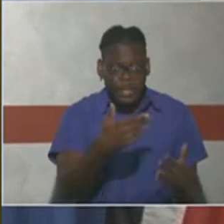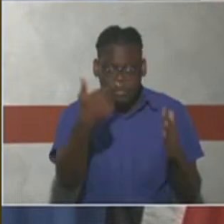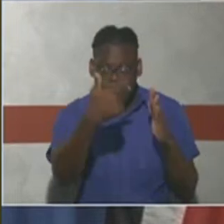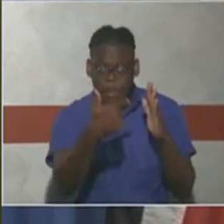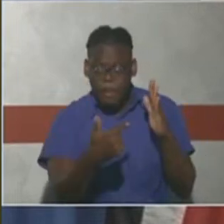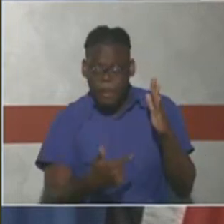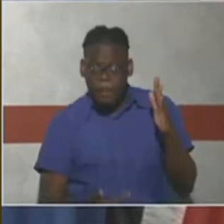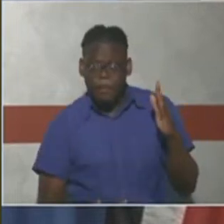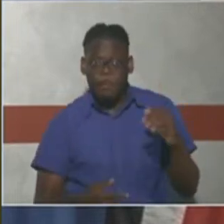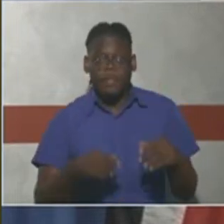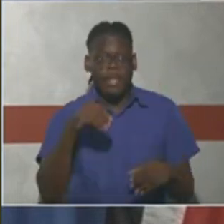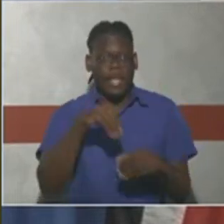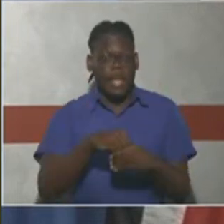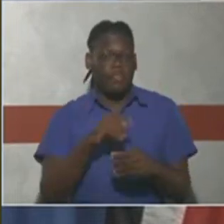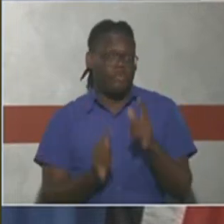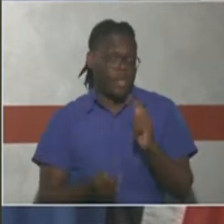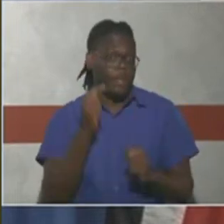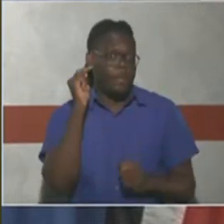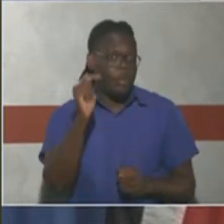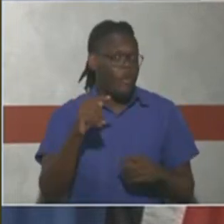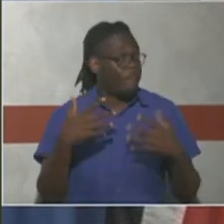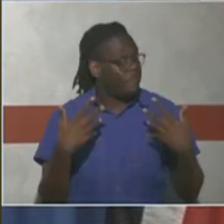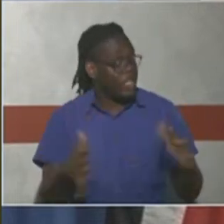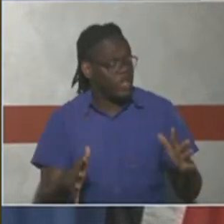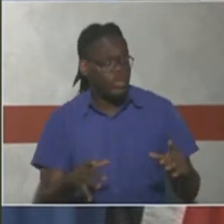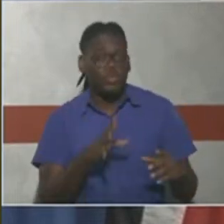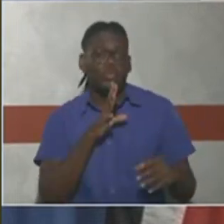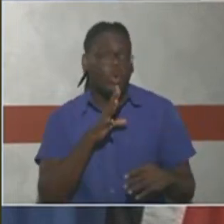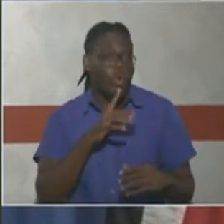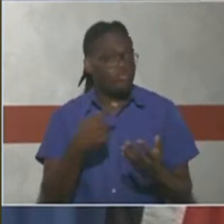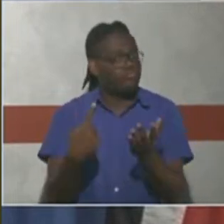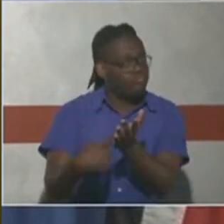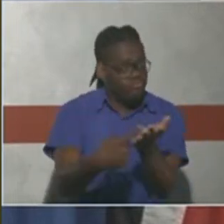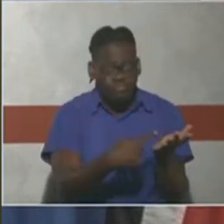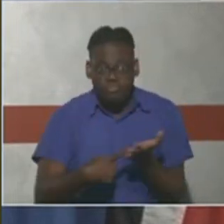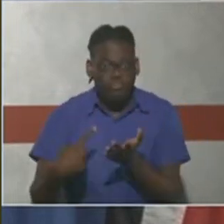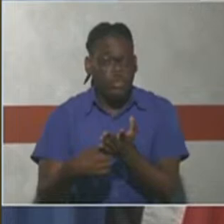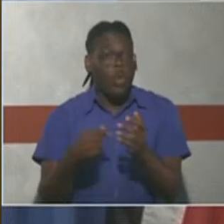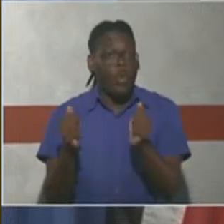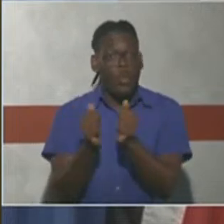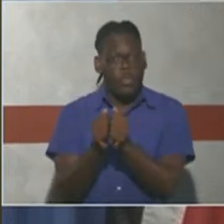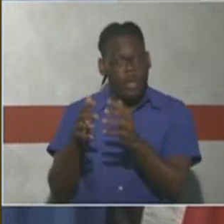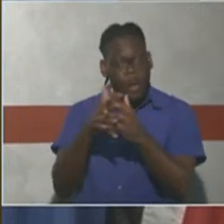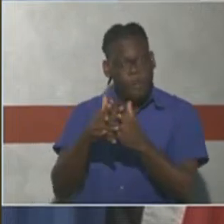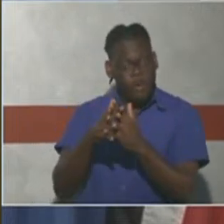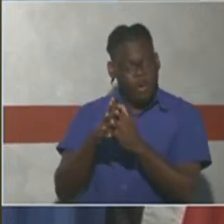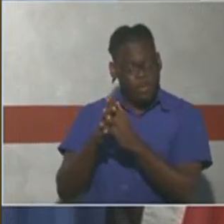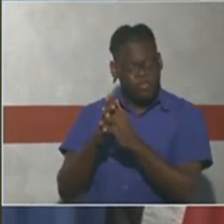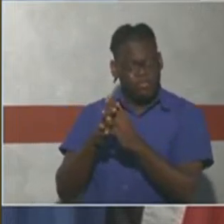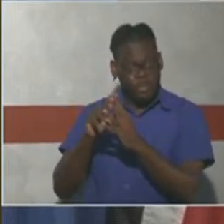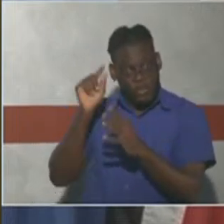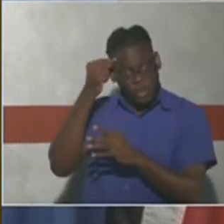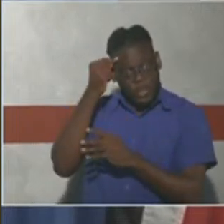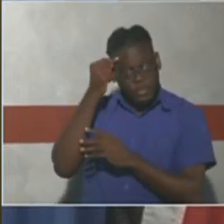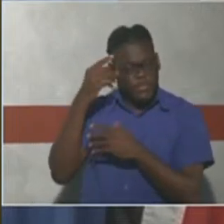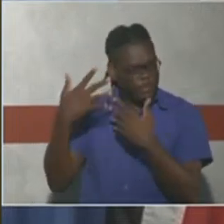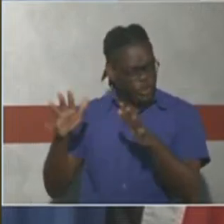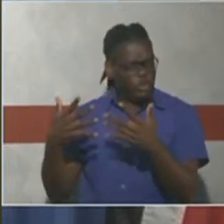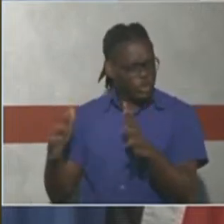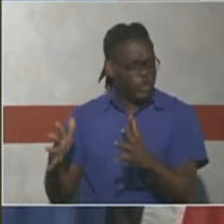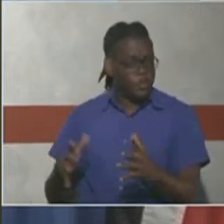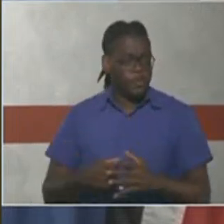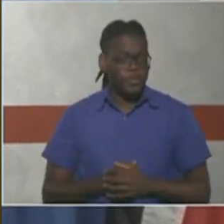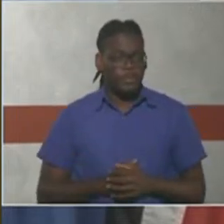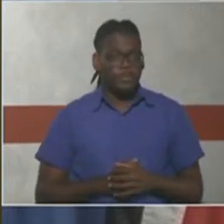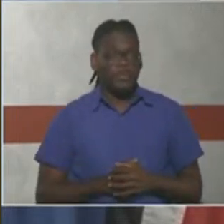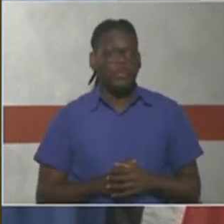the United States Department of Agriculture, State Department, and the Department of Energy. We applied to the